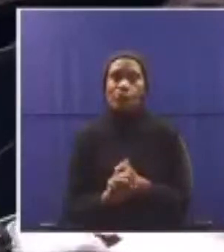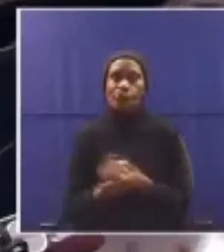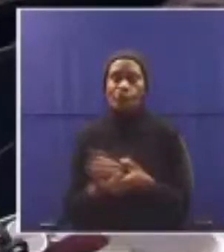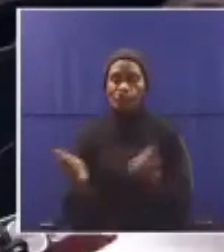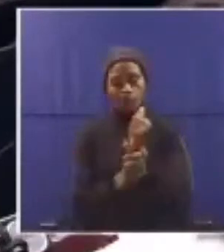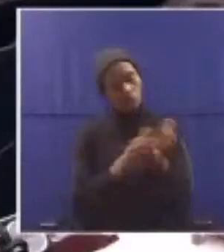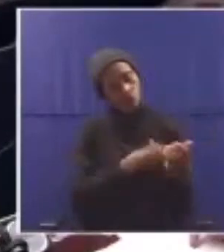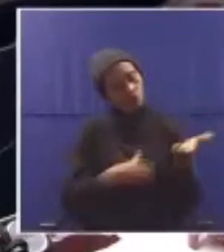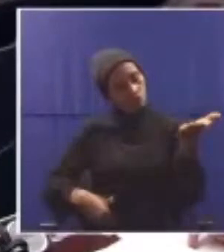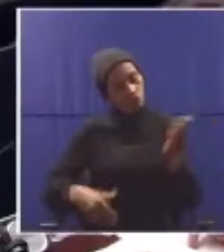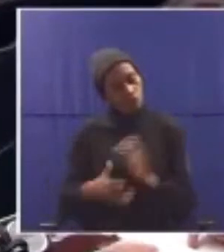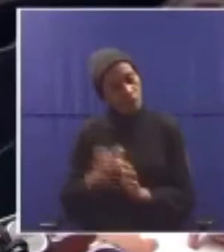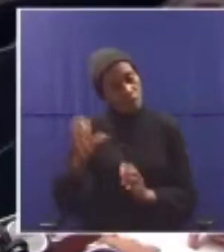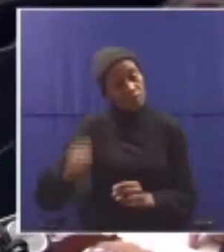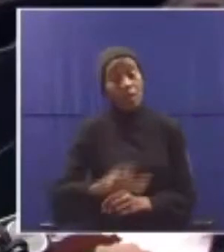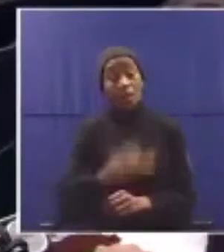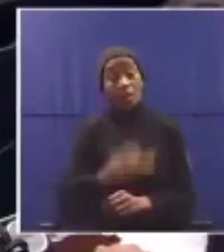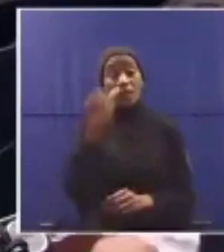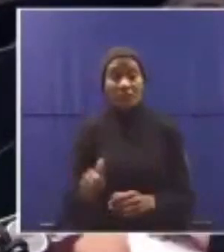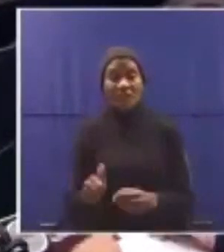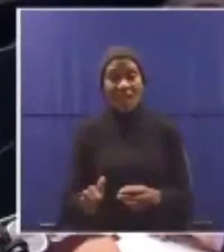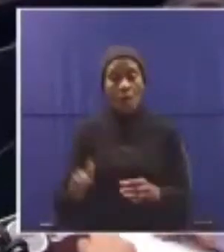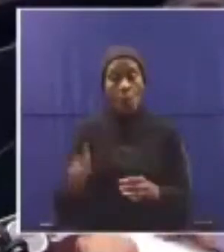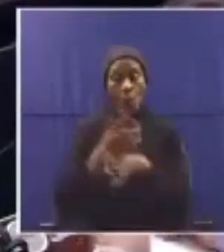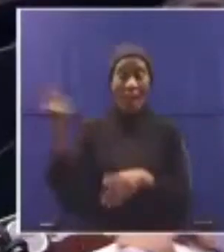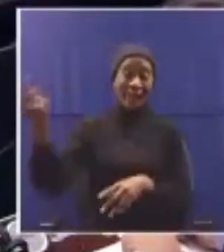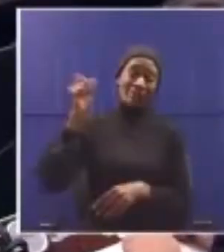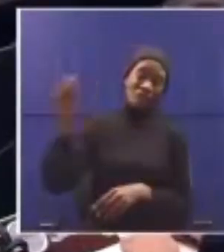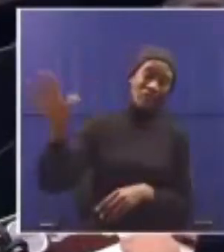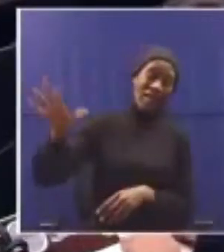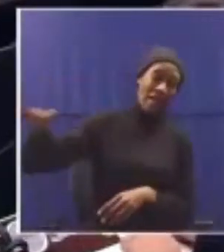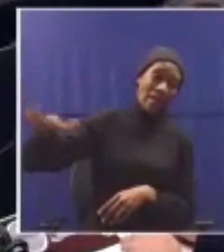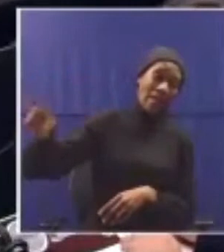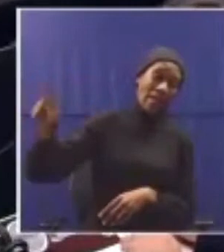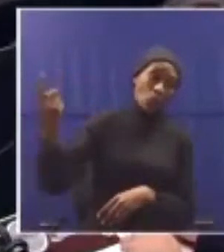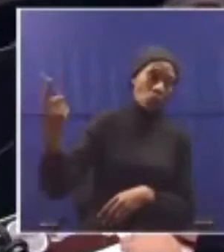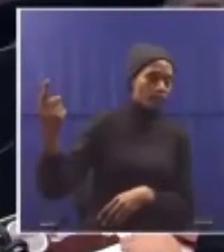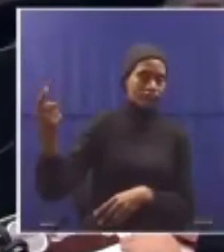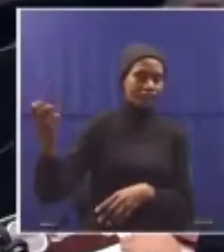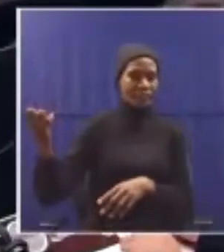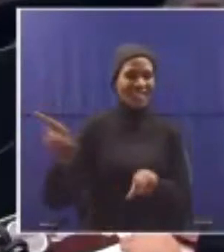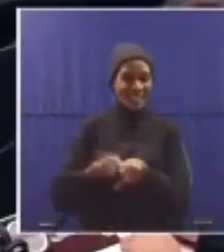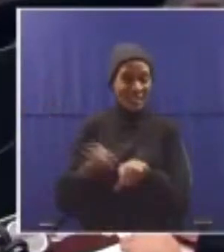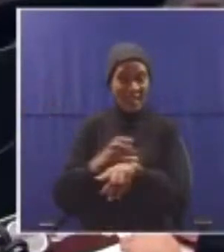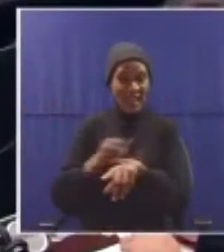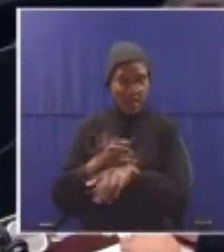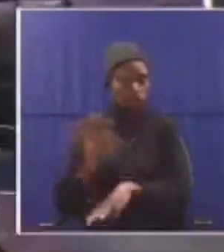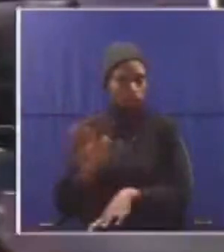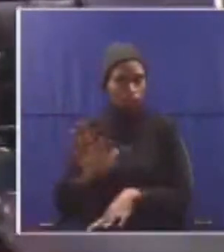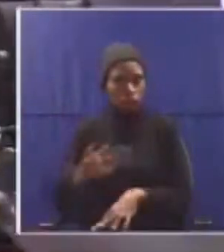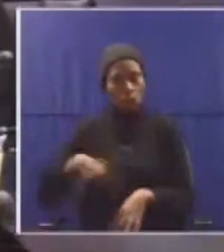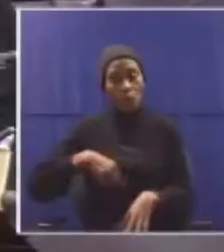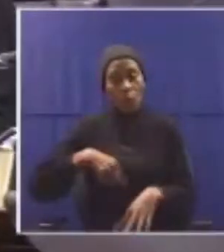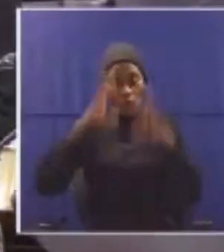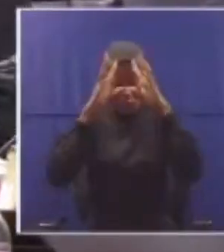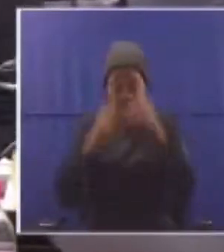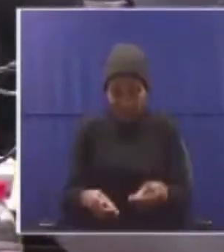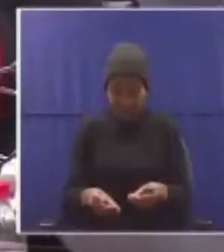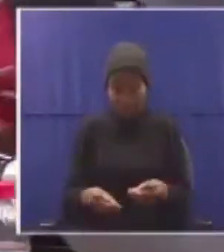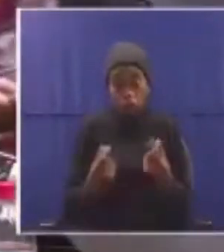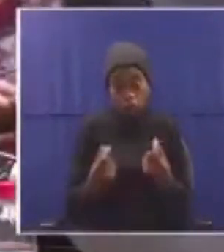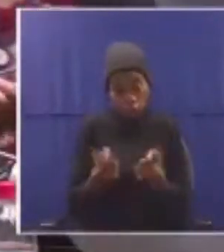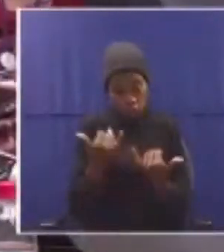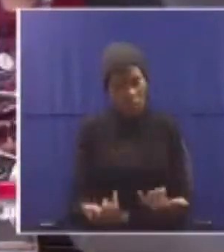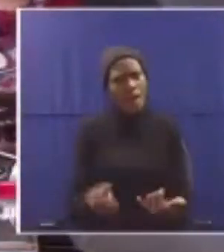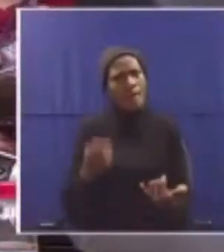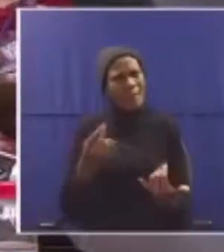Deputy President, South Africa is not an island. Our decisions on the global scale have a direct impact on the